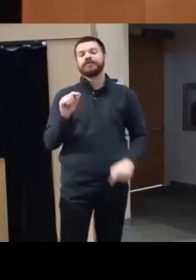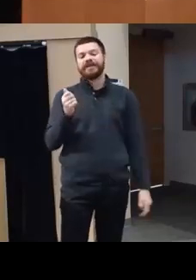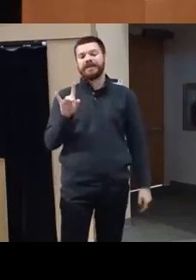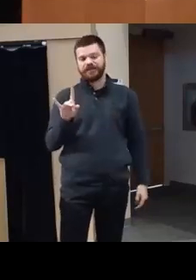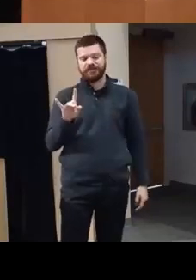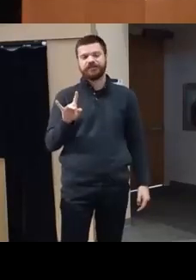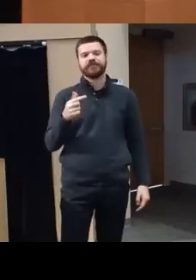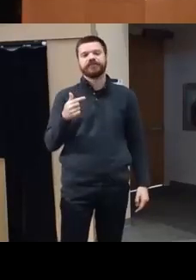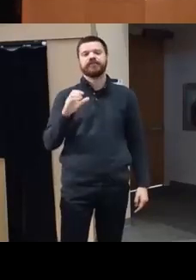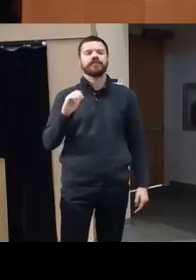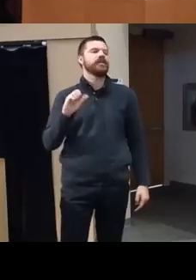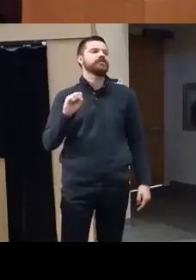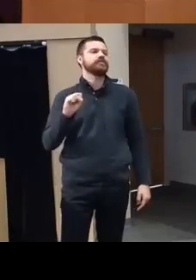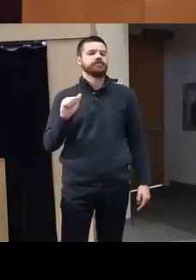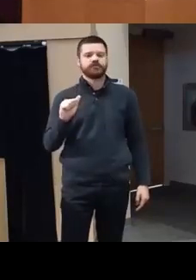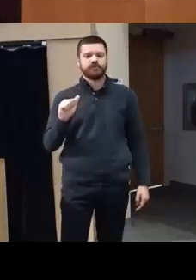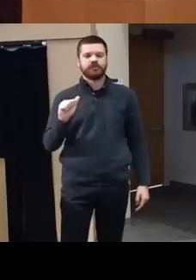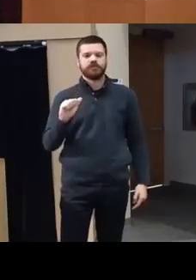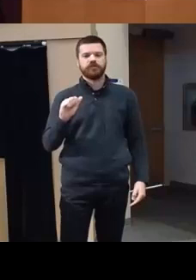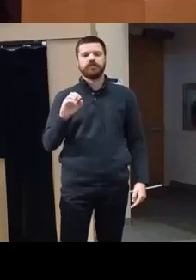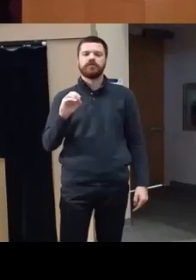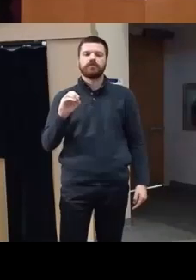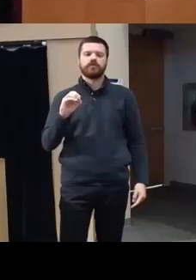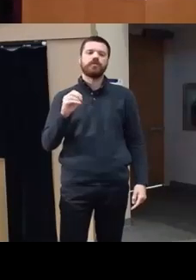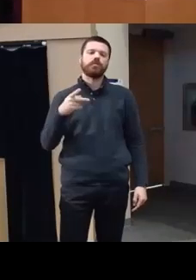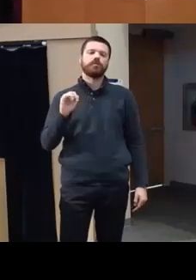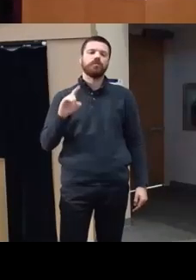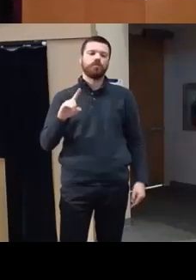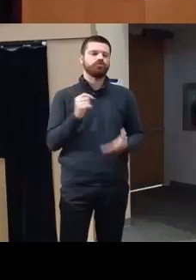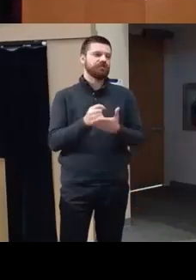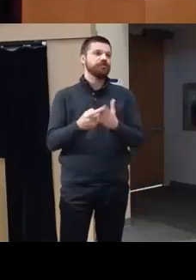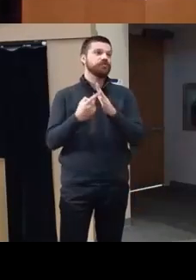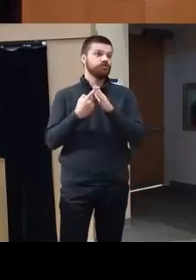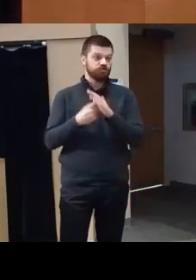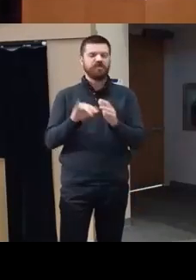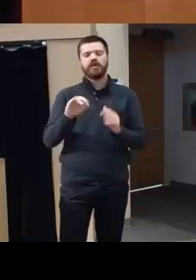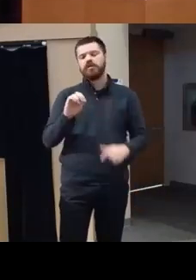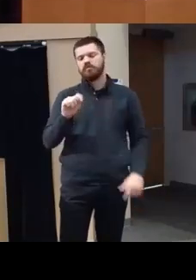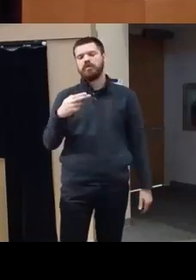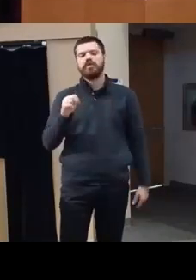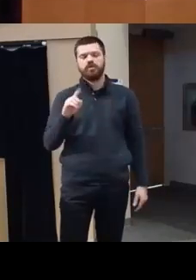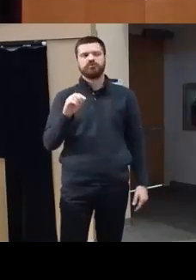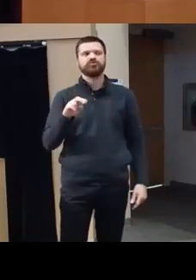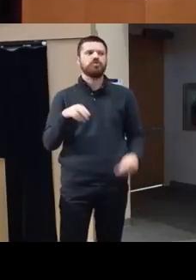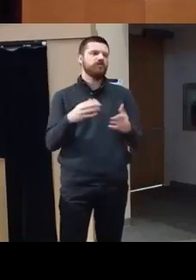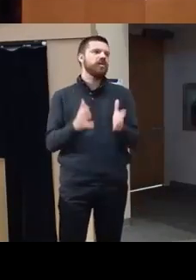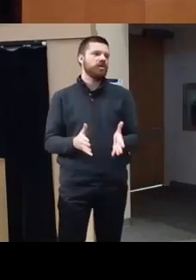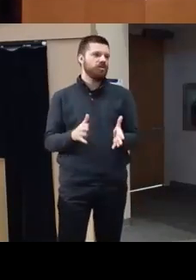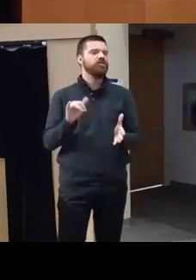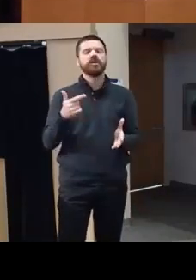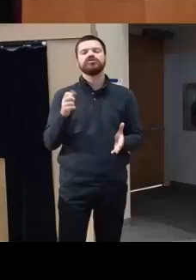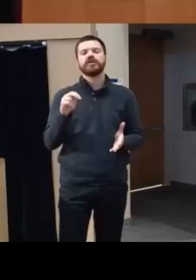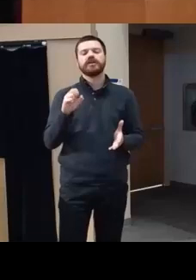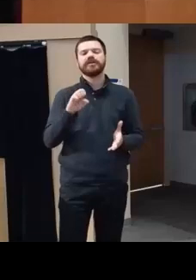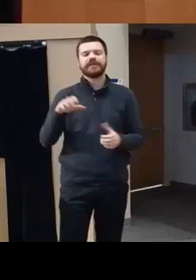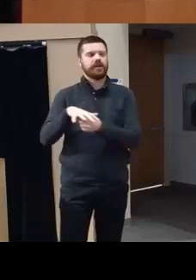2018, we had JACASA opioid treatment program begin. And that is a methadone provider as well. That is Genesee